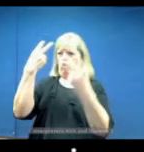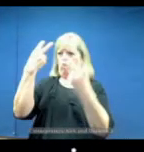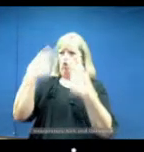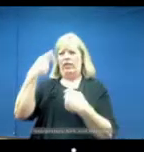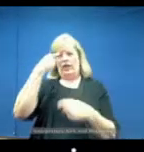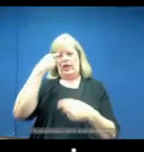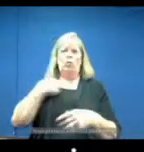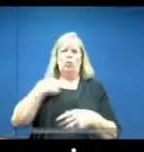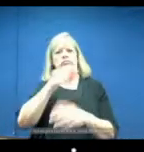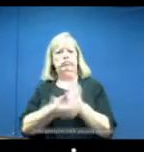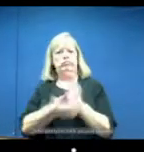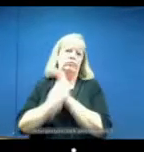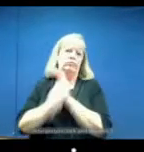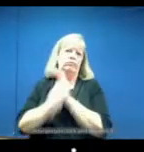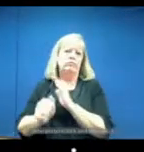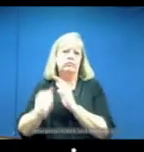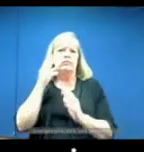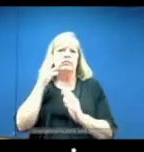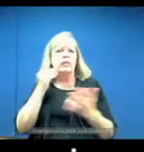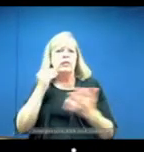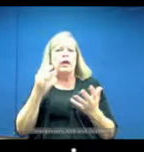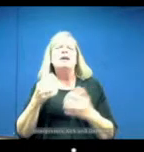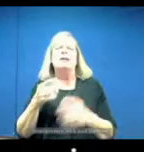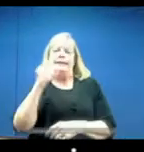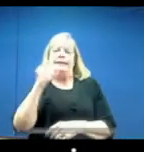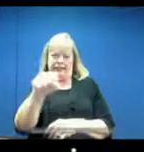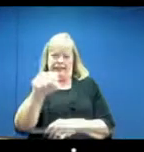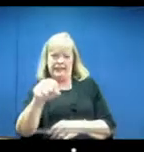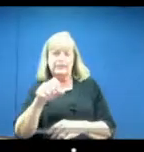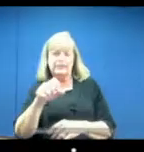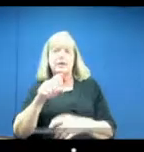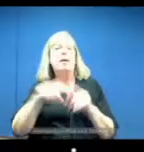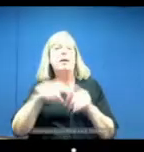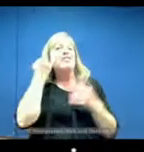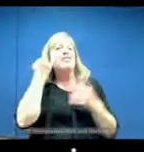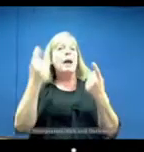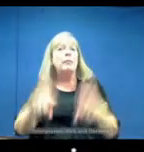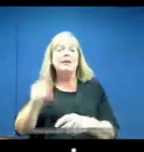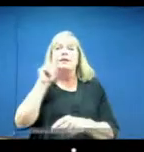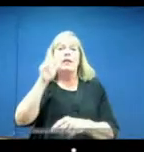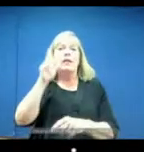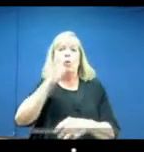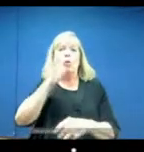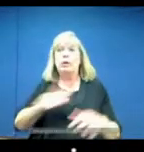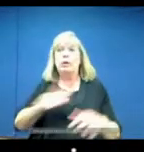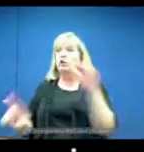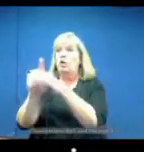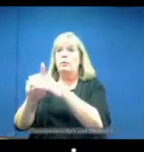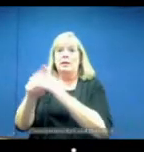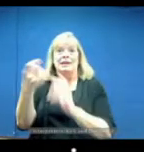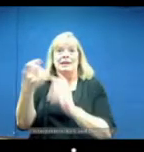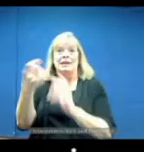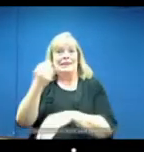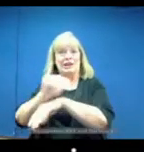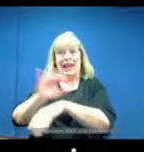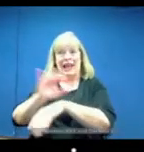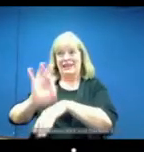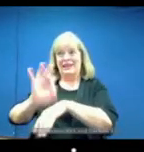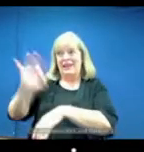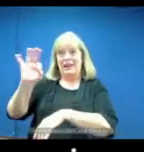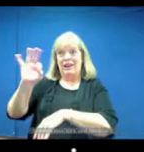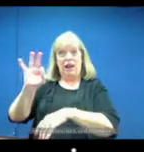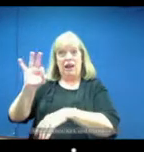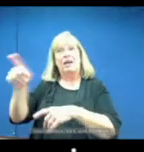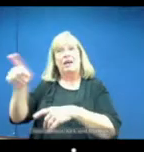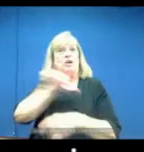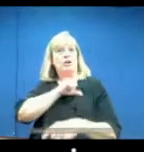if a deaf woman shows up at the clerk's office at 9 o'clock on Saturday night to get a restraining order, she won't